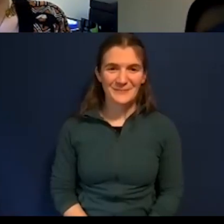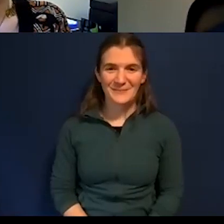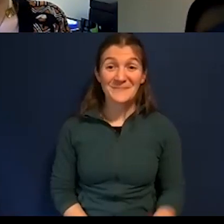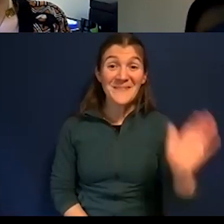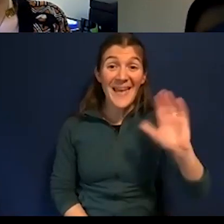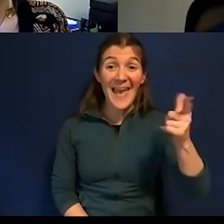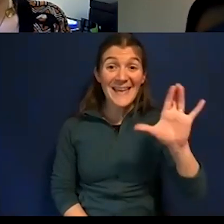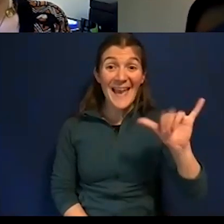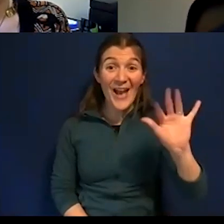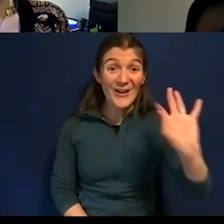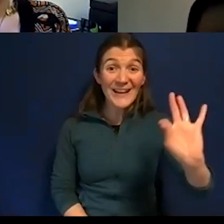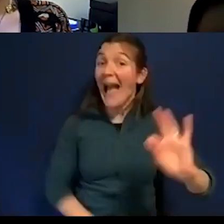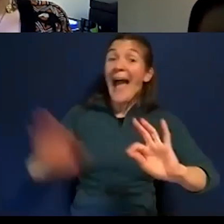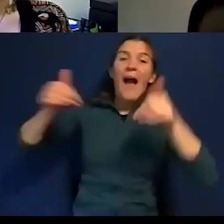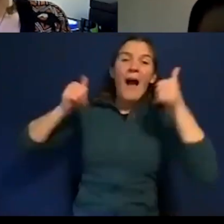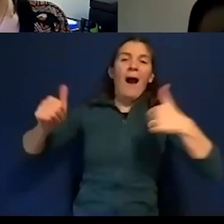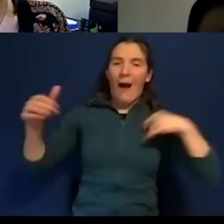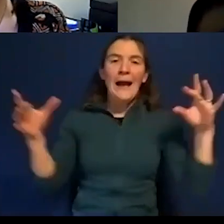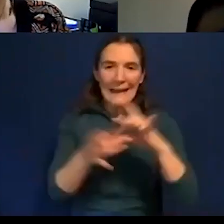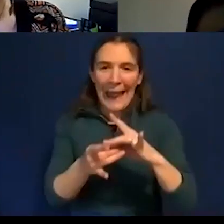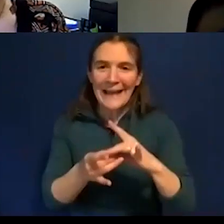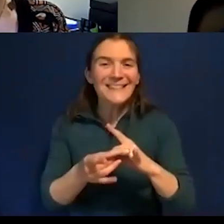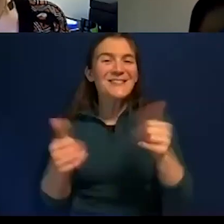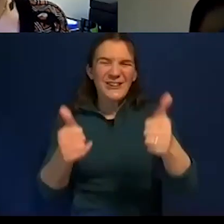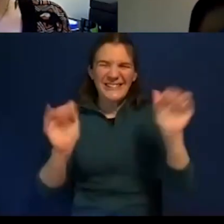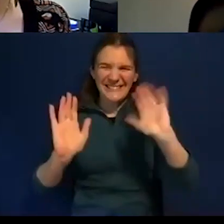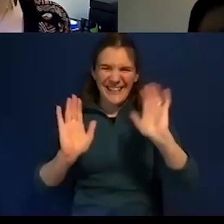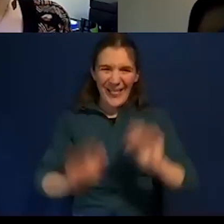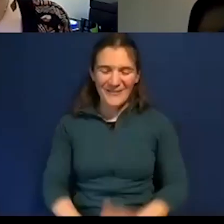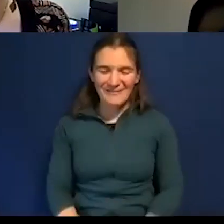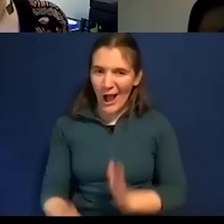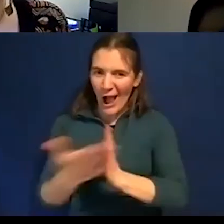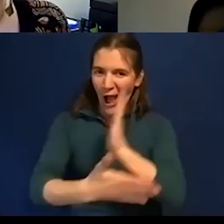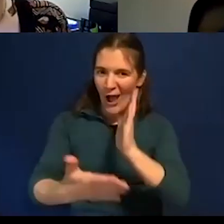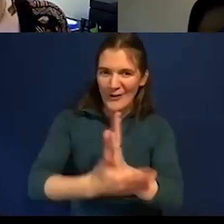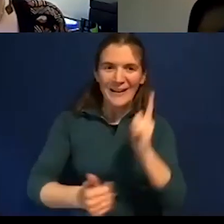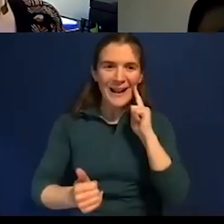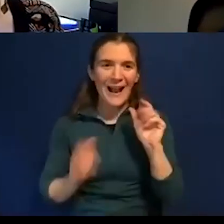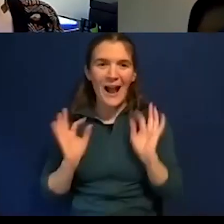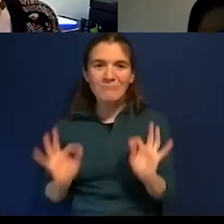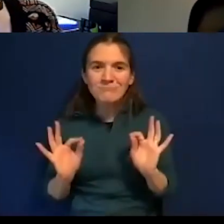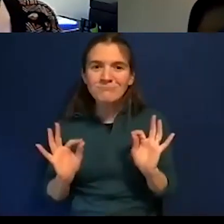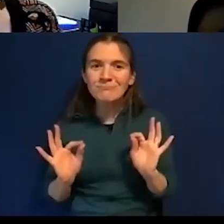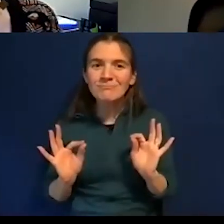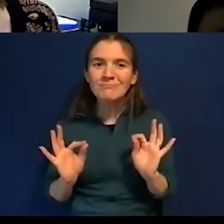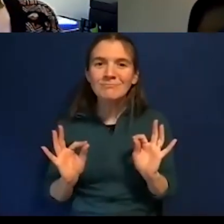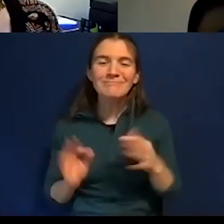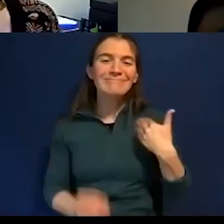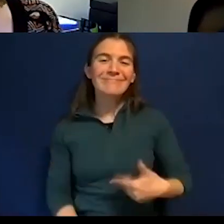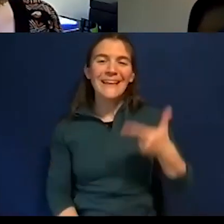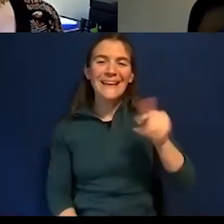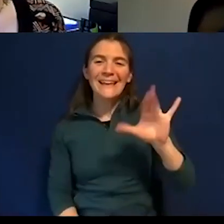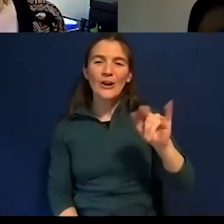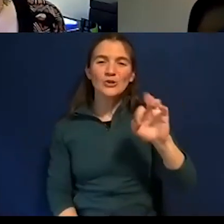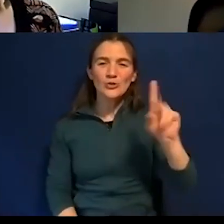Hi, Gary. Oh, there we go. All right, on the lighter note, this is Gary Schraub,